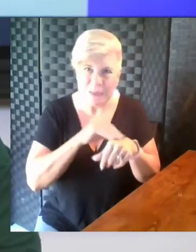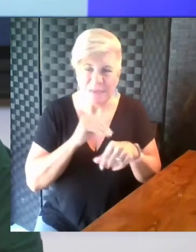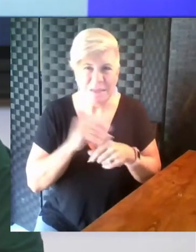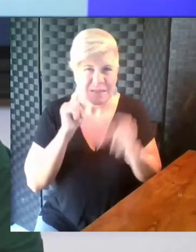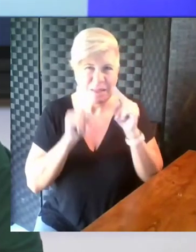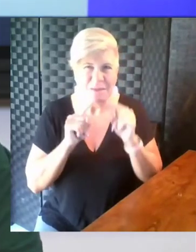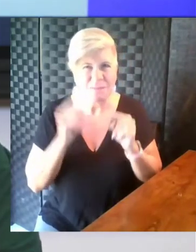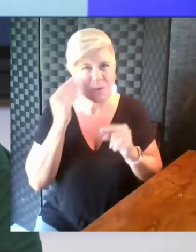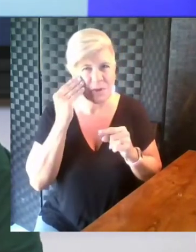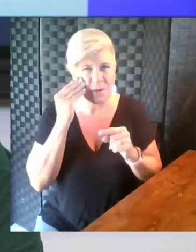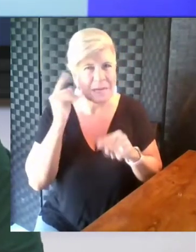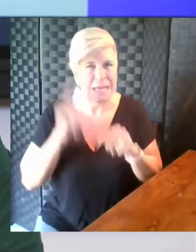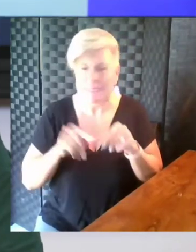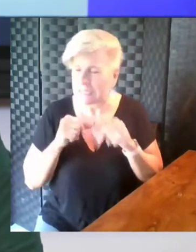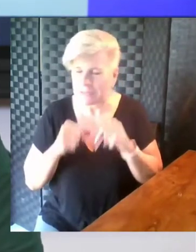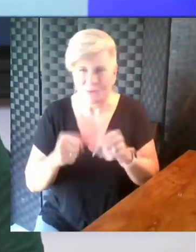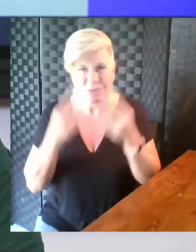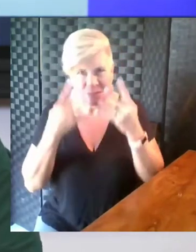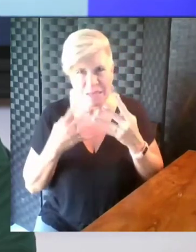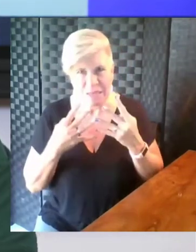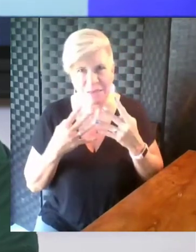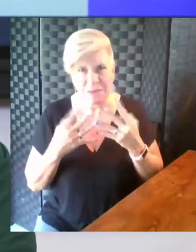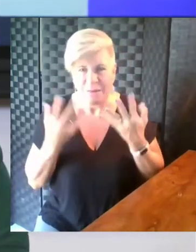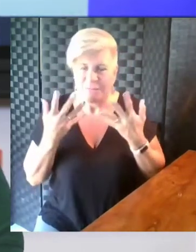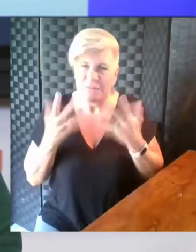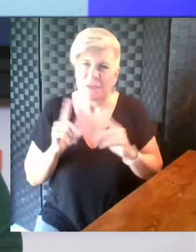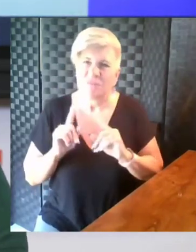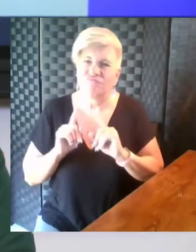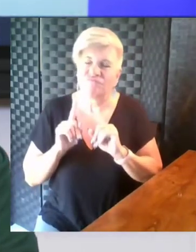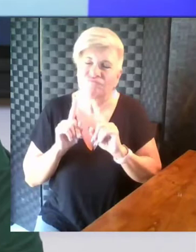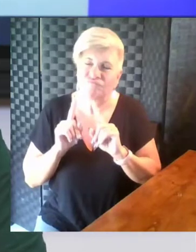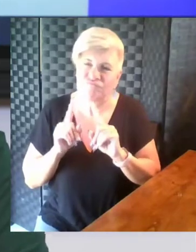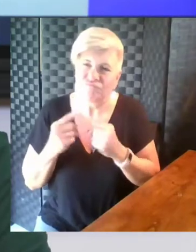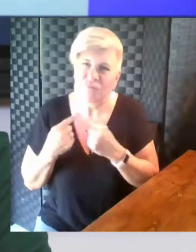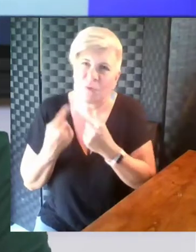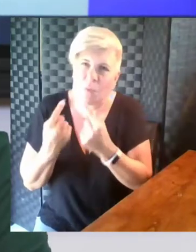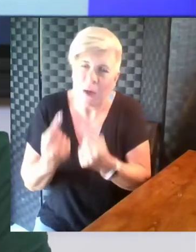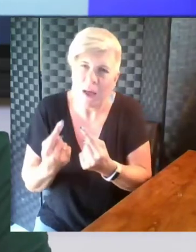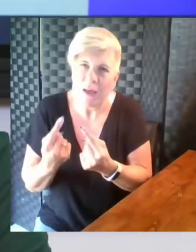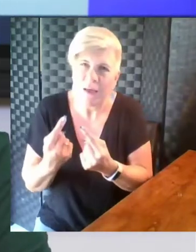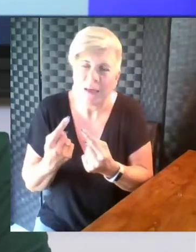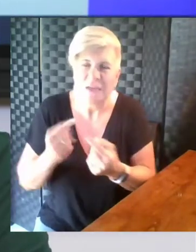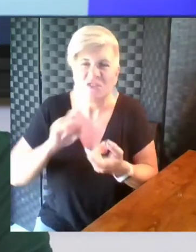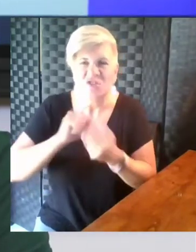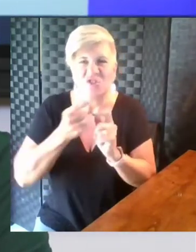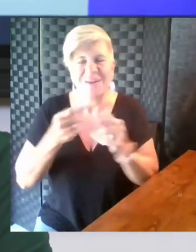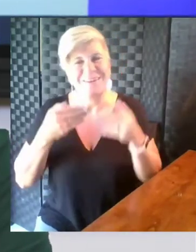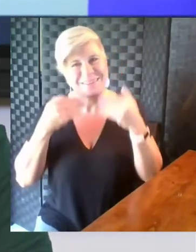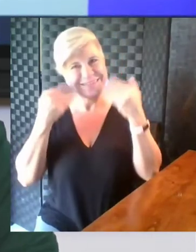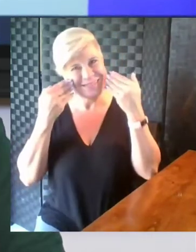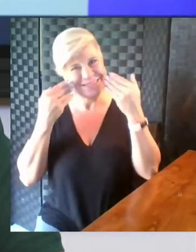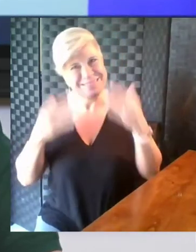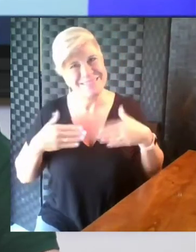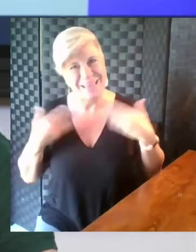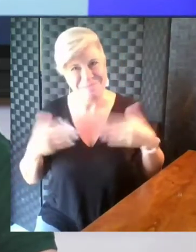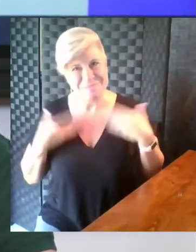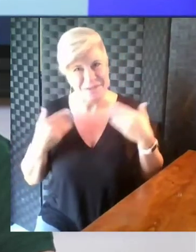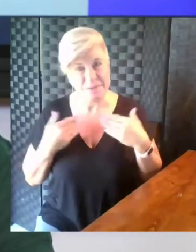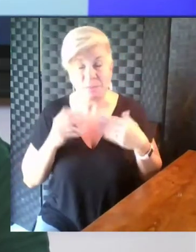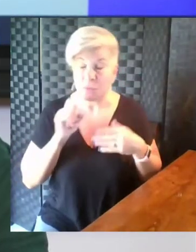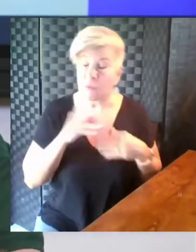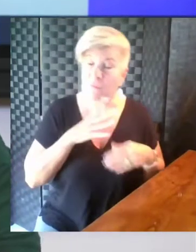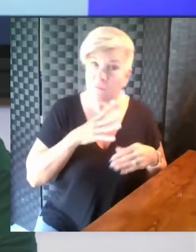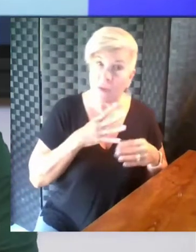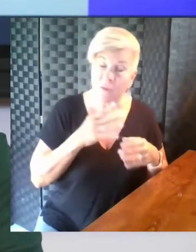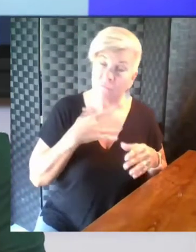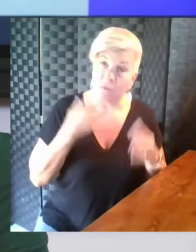was thinking, I can't stay sad forever. So after a while, I changed my feeling to happy. But it's okay to be sad